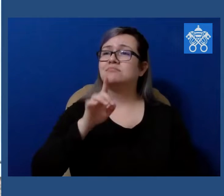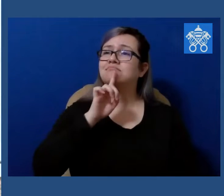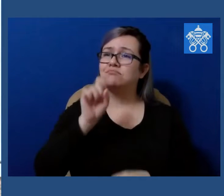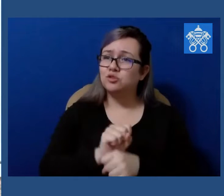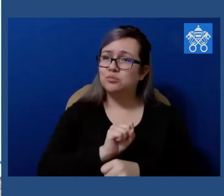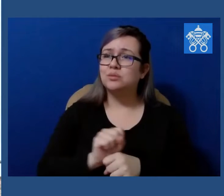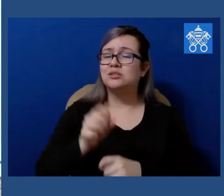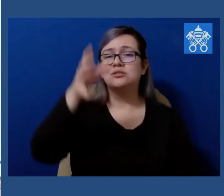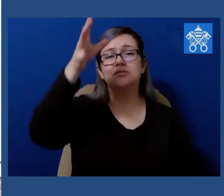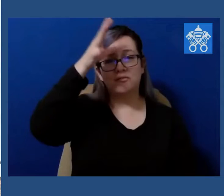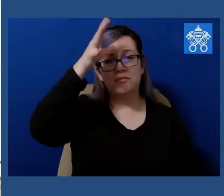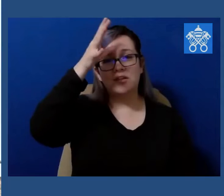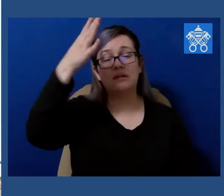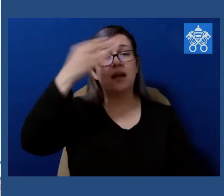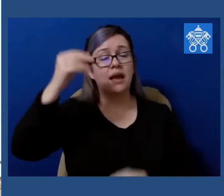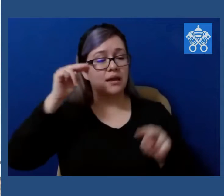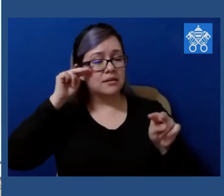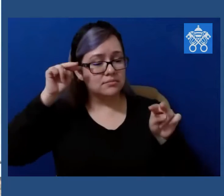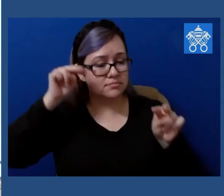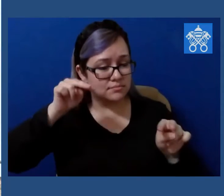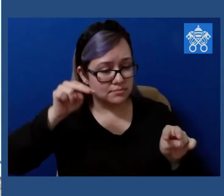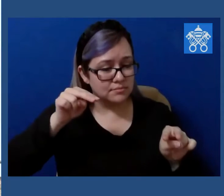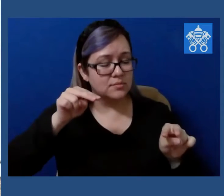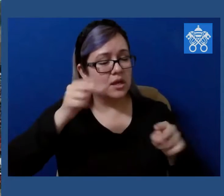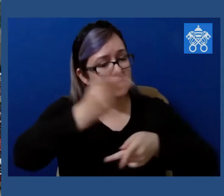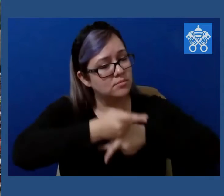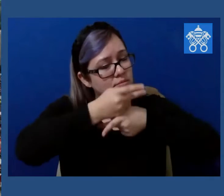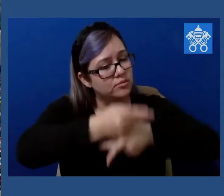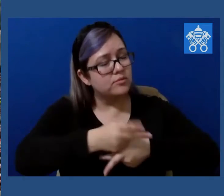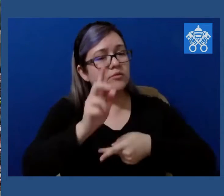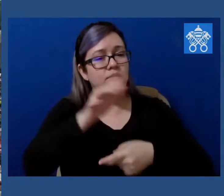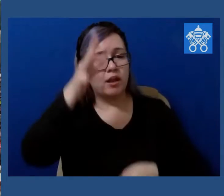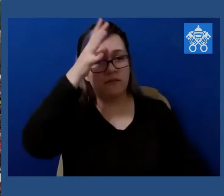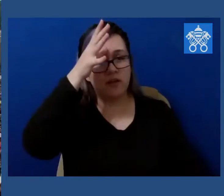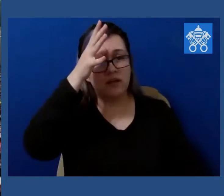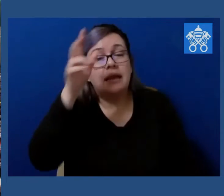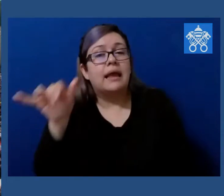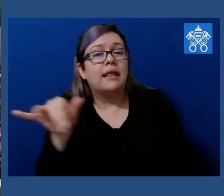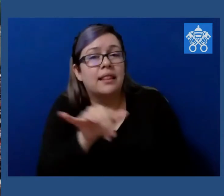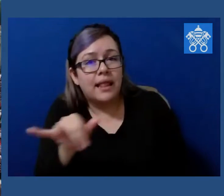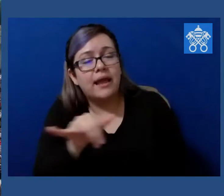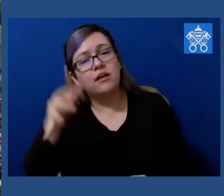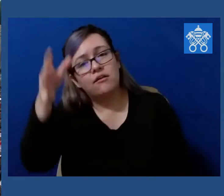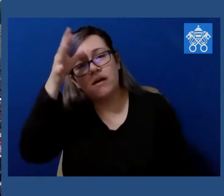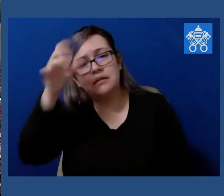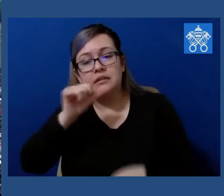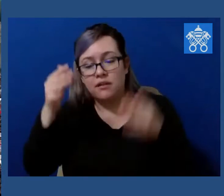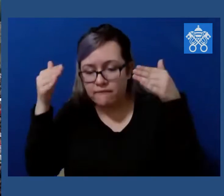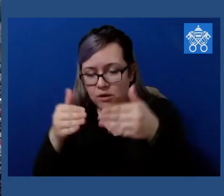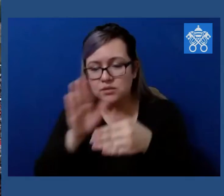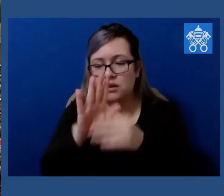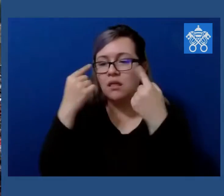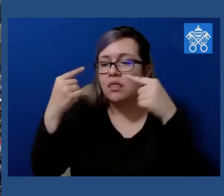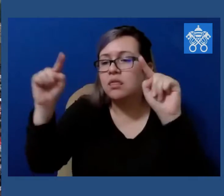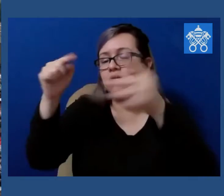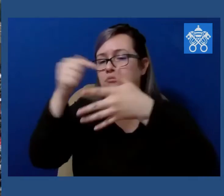looks after you as a father. As the best of fathers, he does not look at the achievements you have not yet